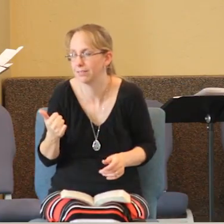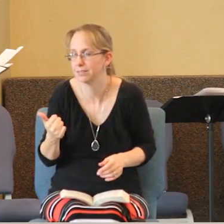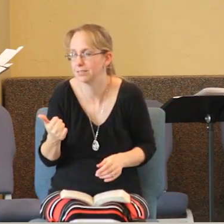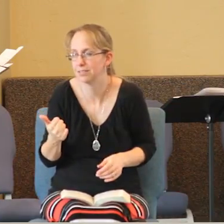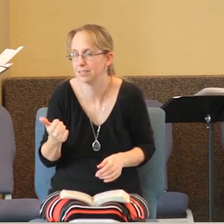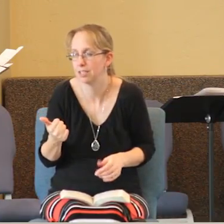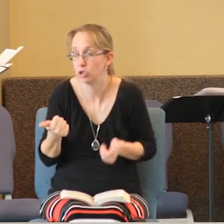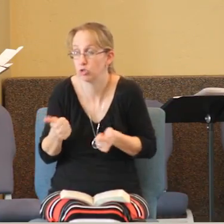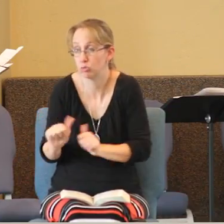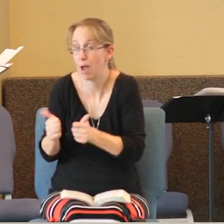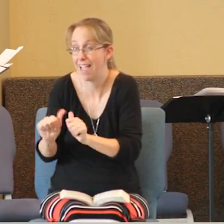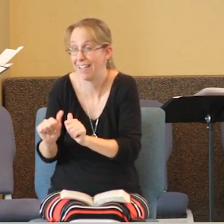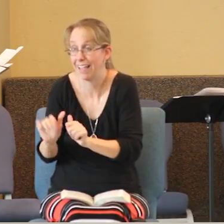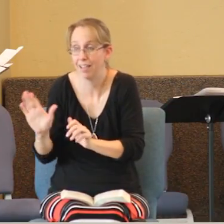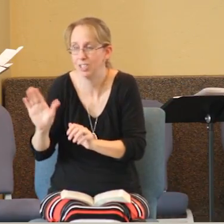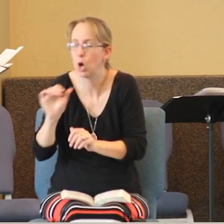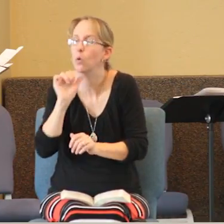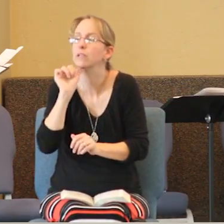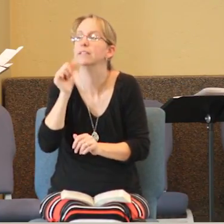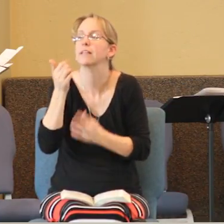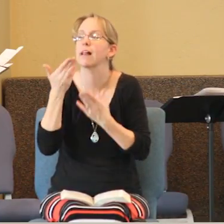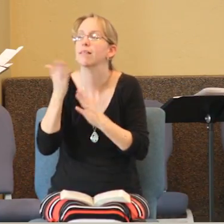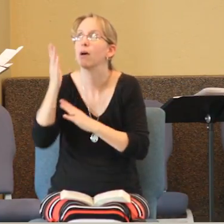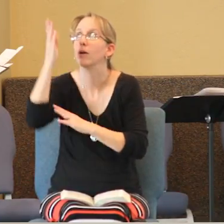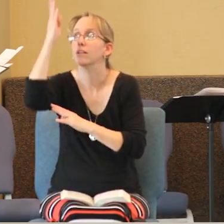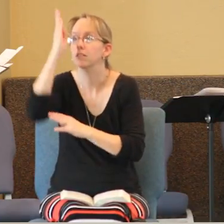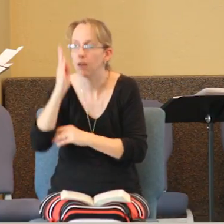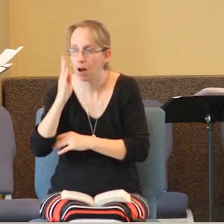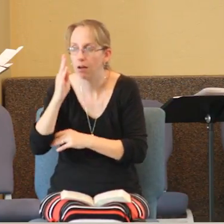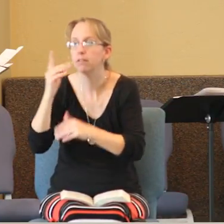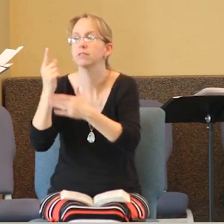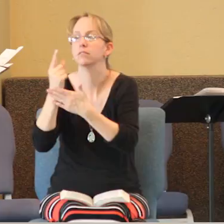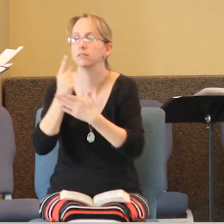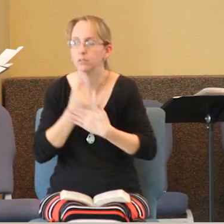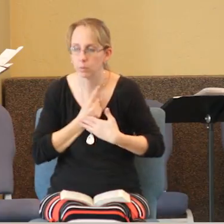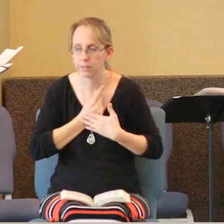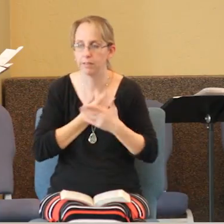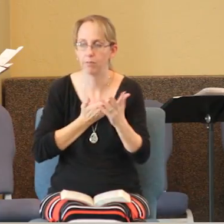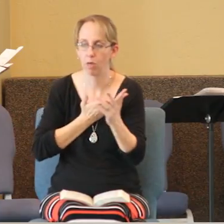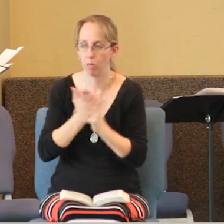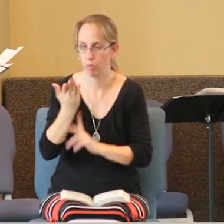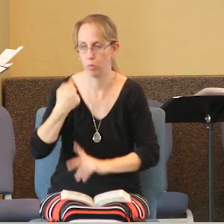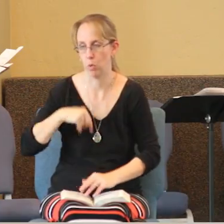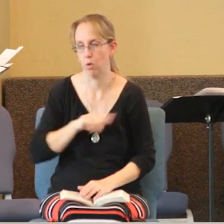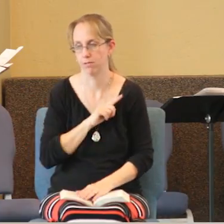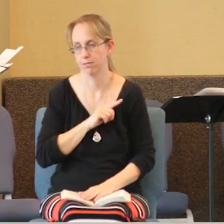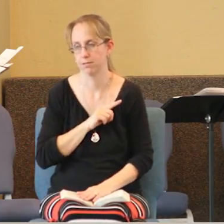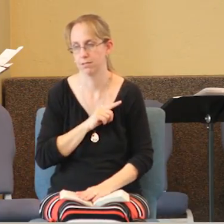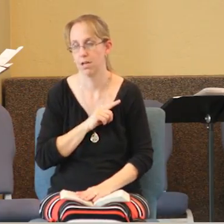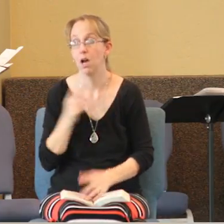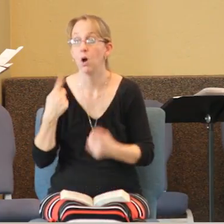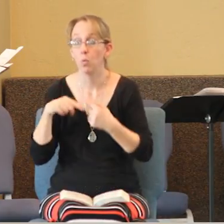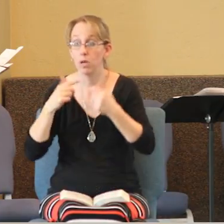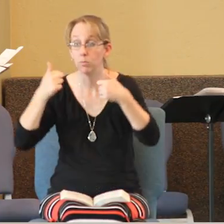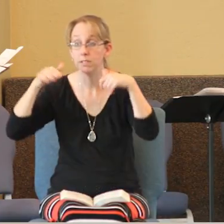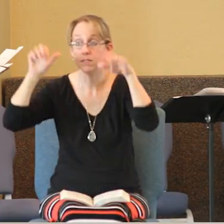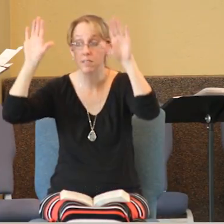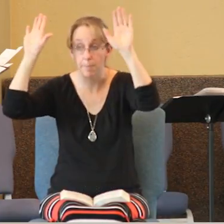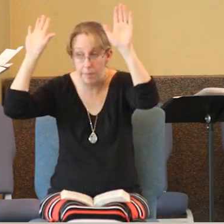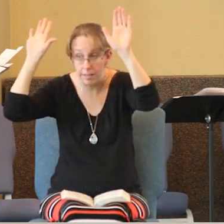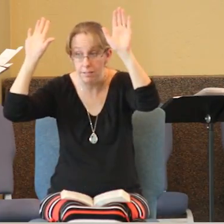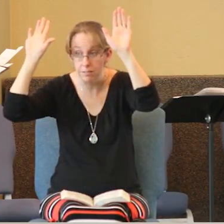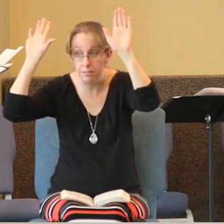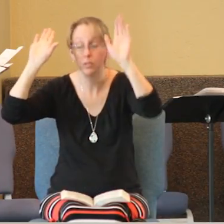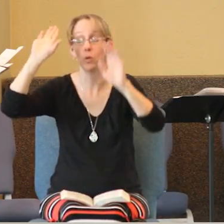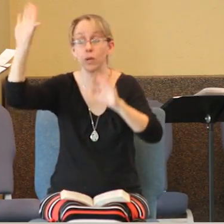allowing God to live his life in us and through us. And when we submit to his authority and say,